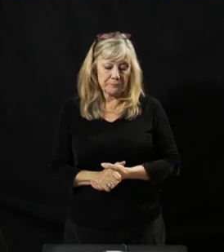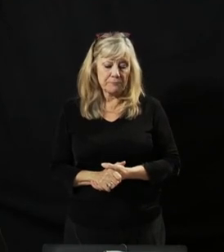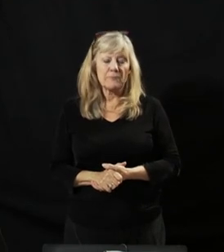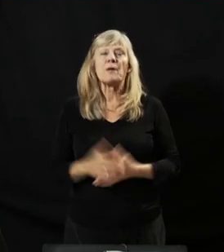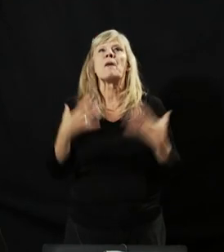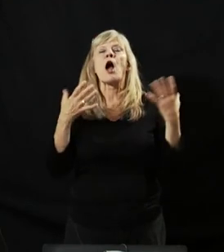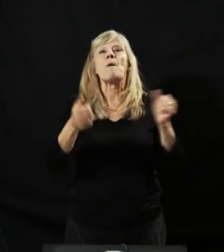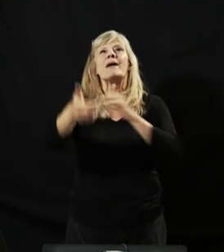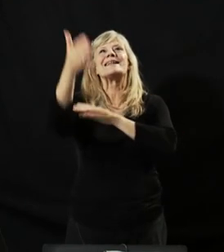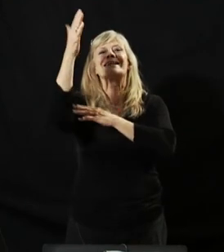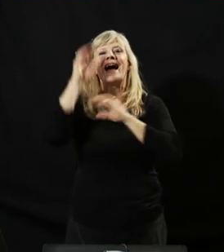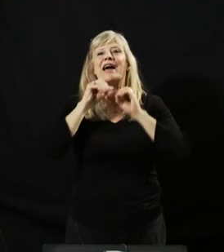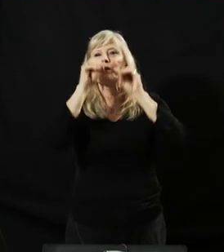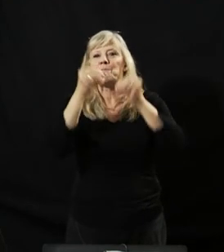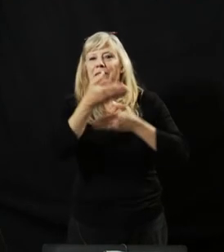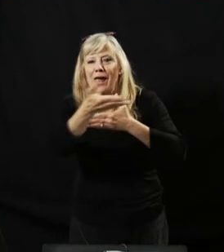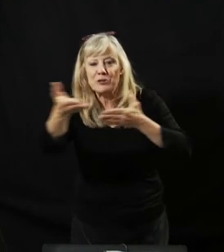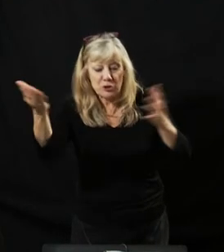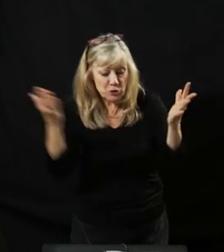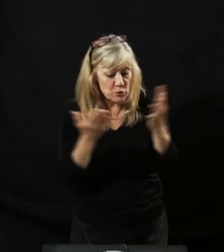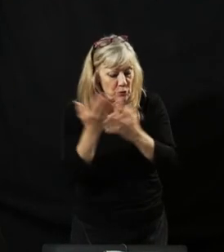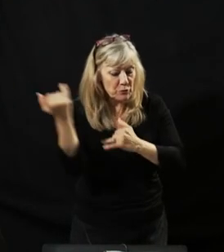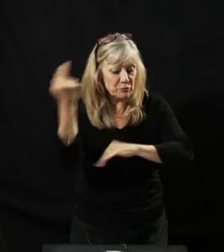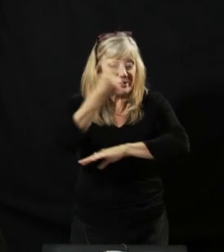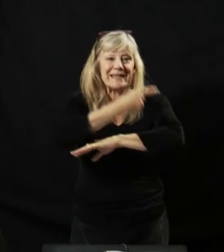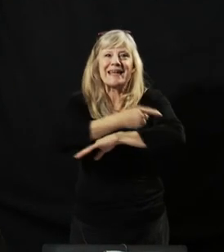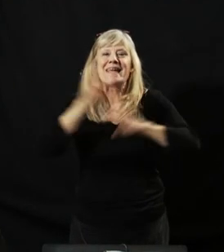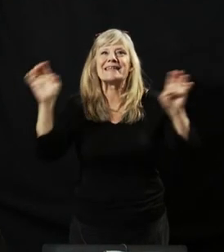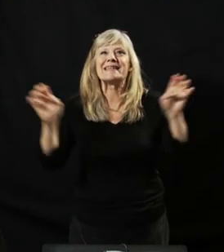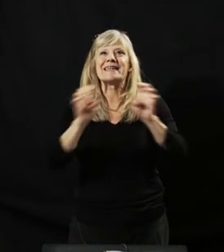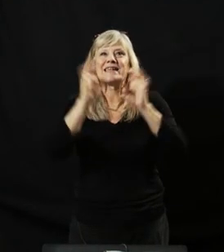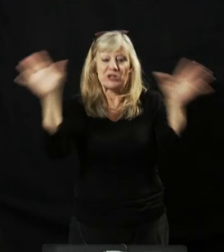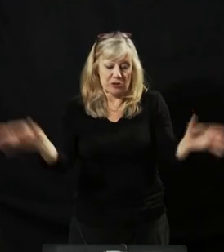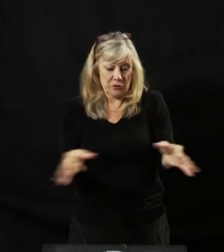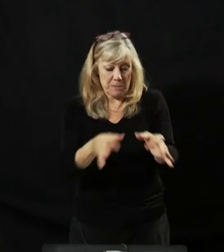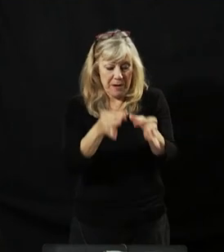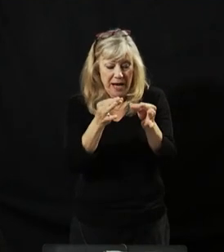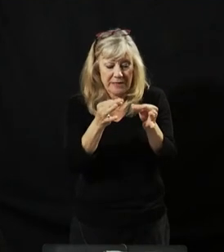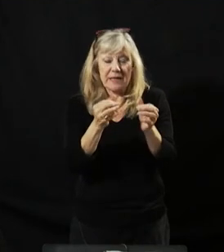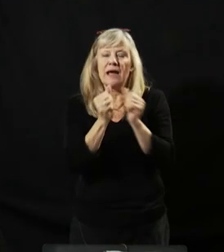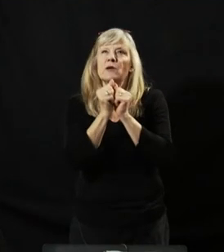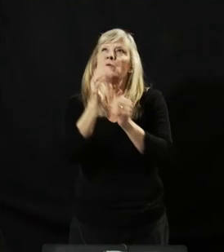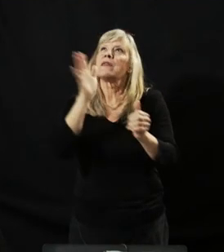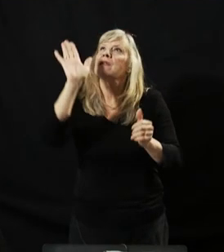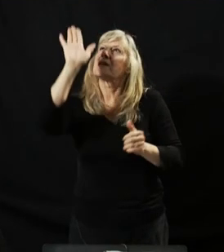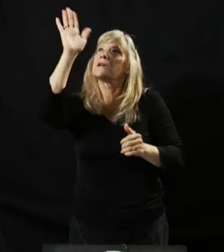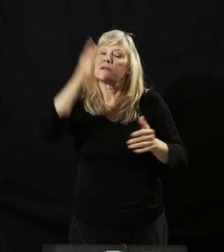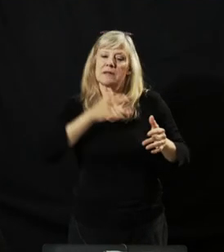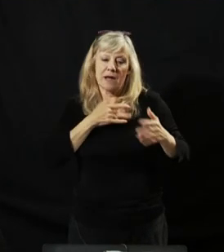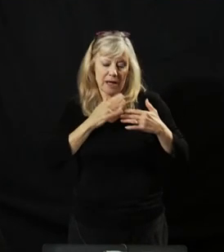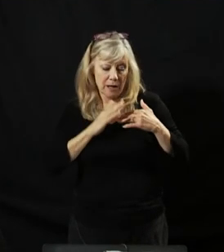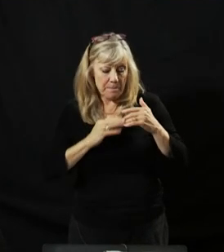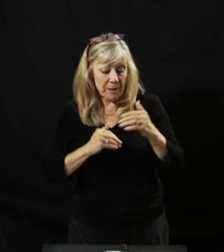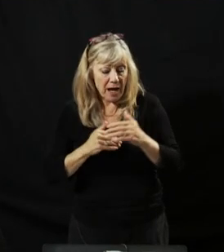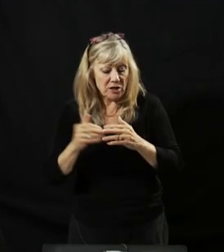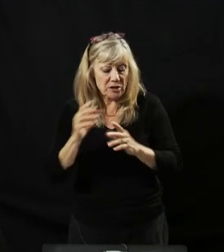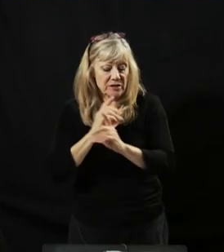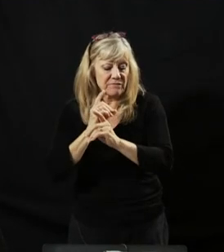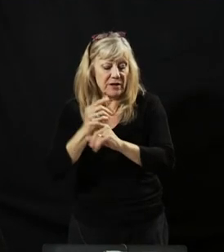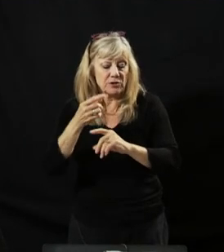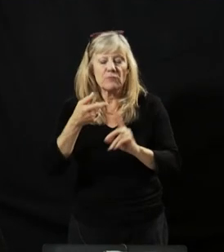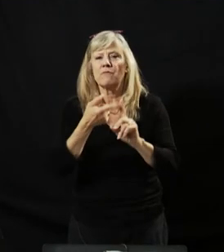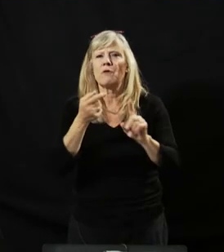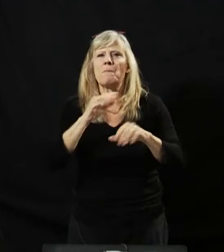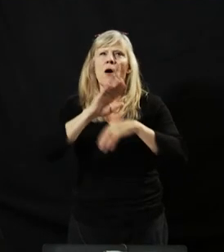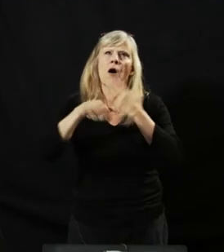May Almighty God bless you through today's Easter solemnity and in his compassion defend you from every